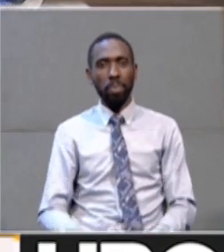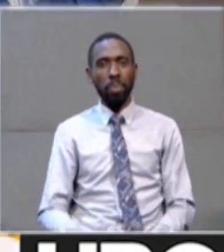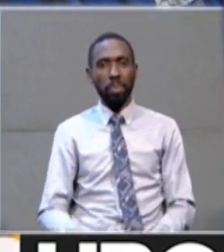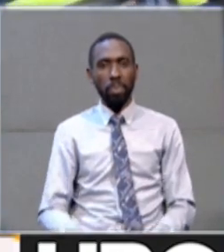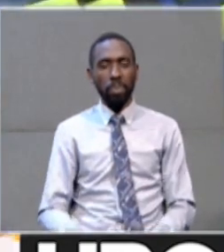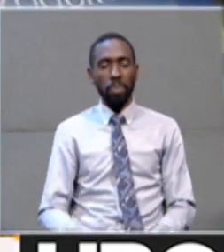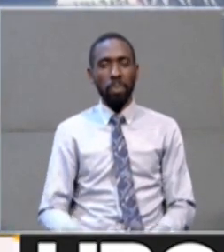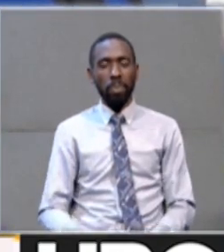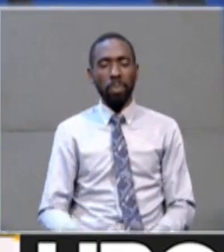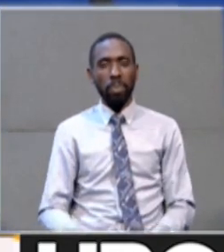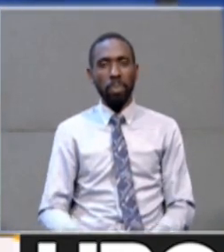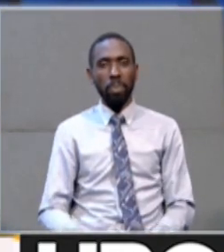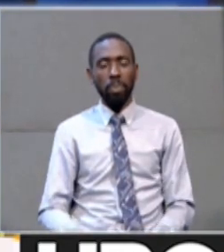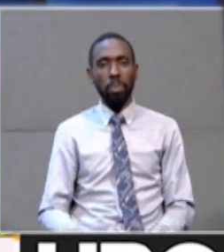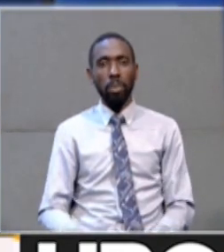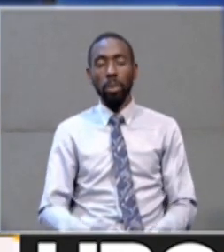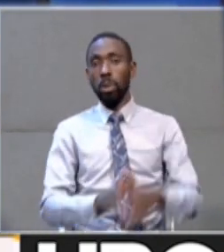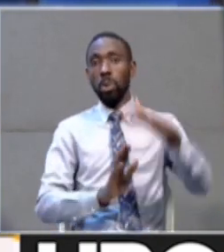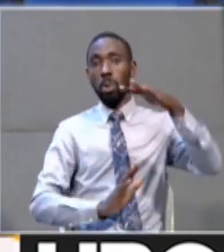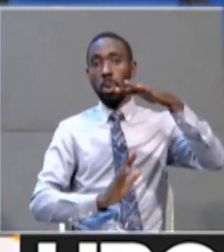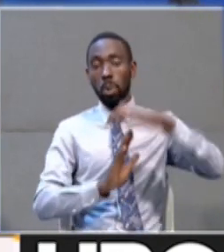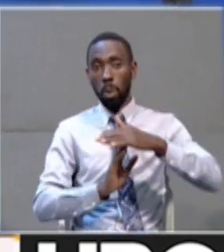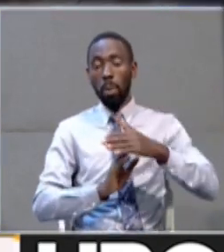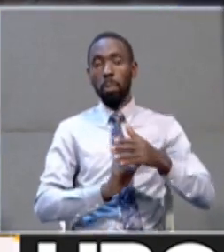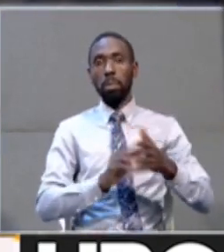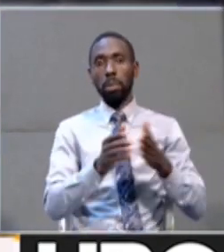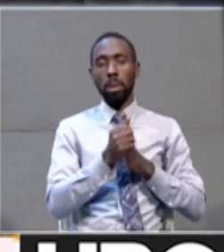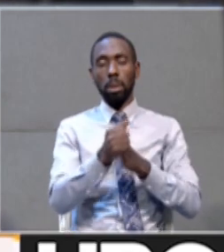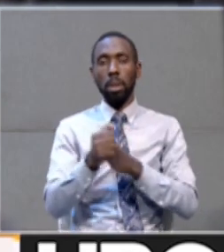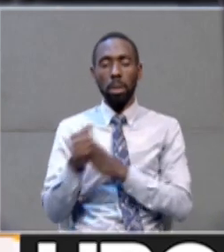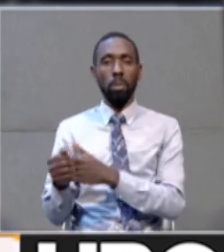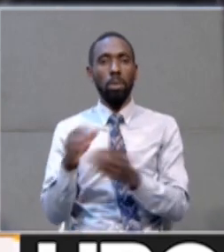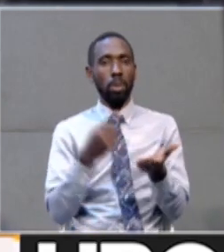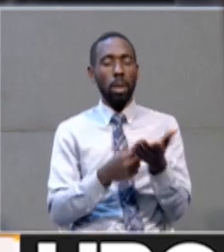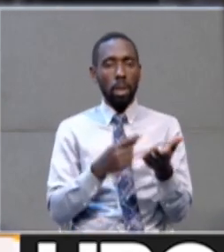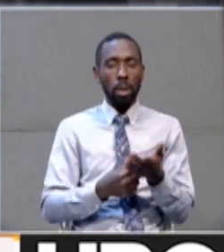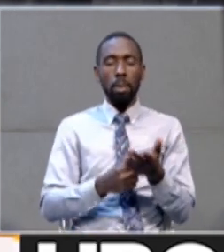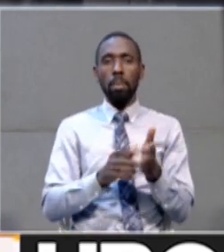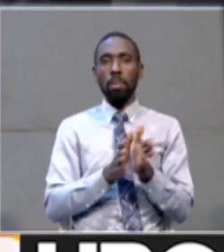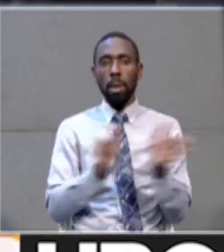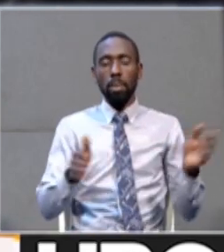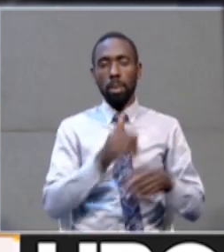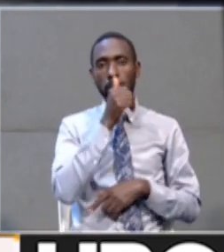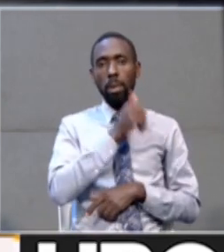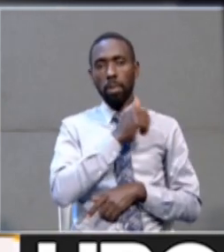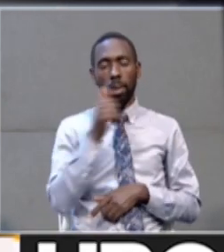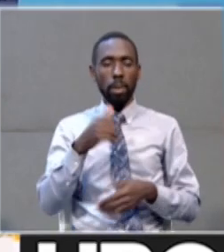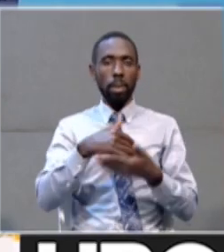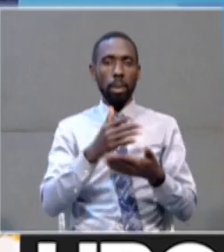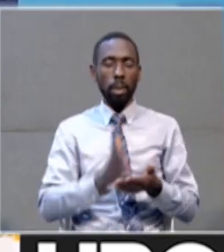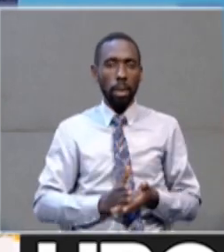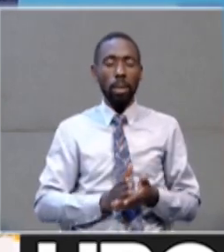are used consistently over 1 year, with 80% deployed in active case finding and 20% in passive case